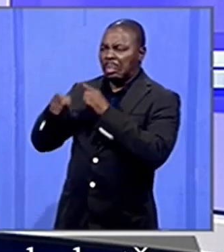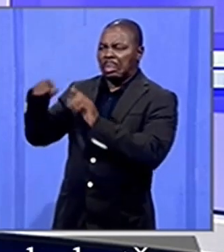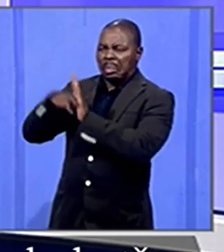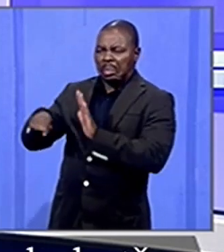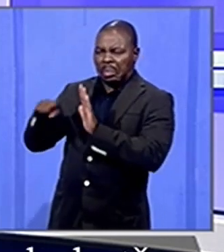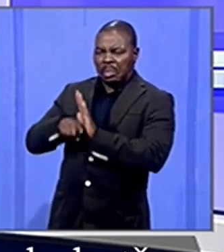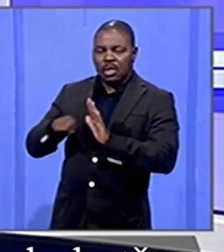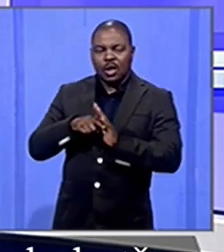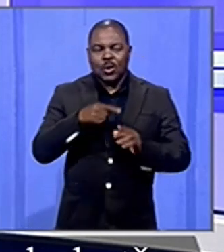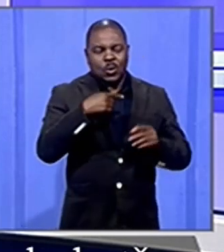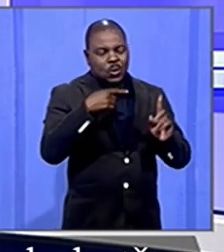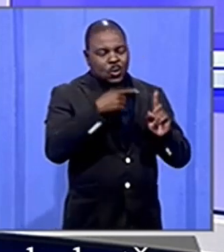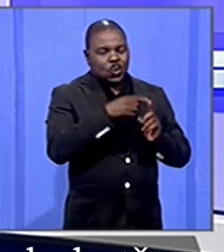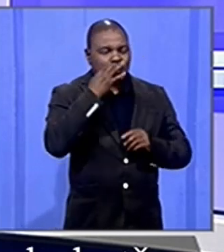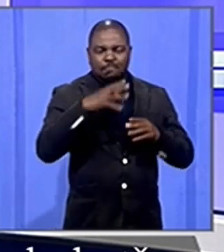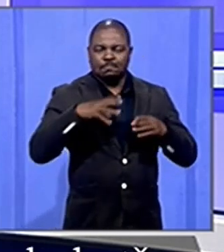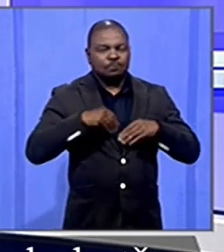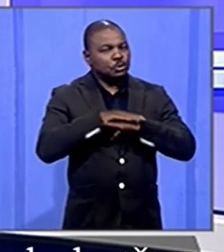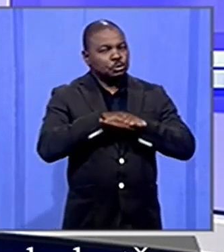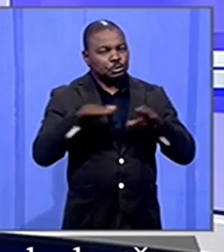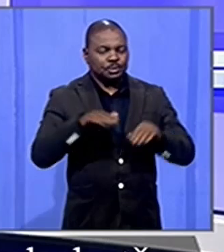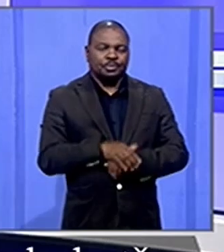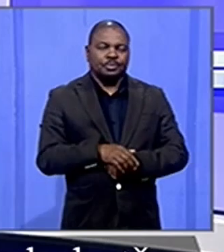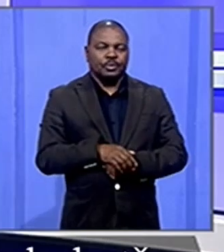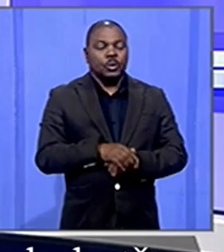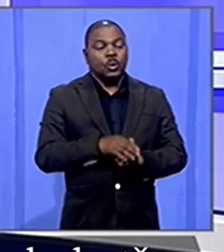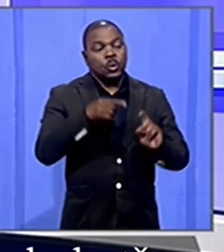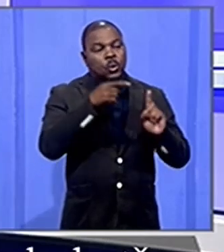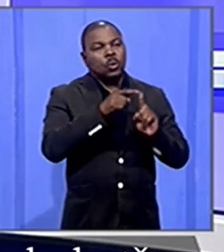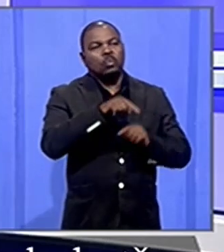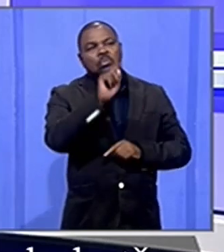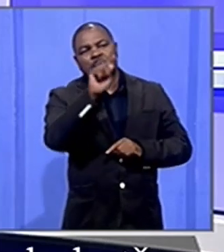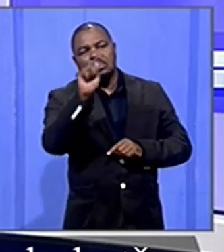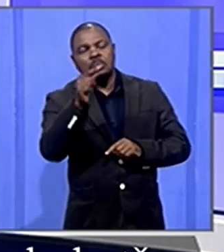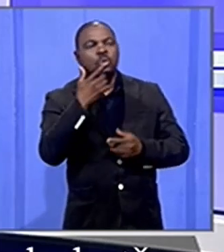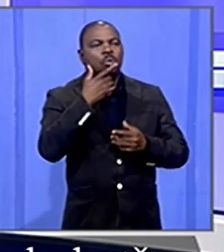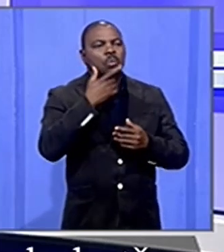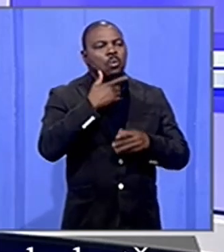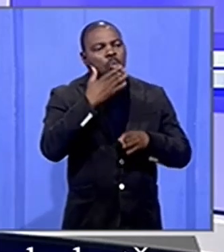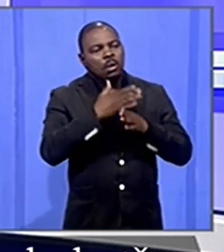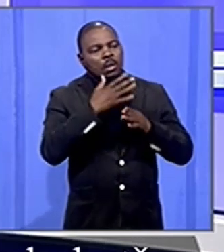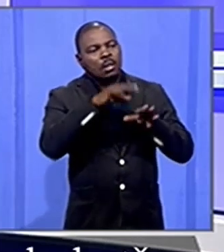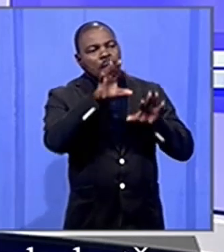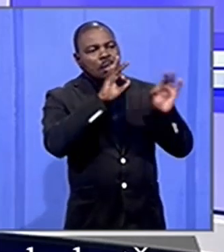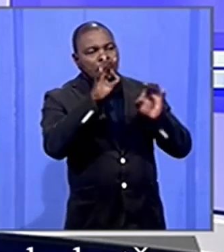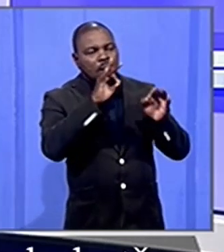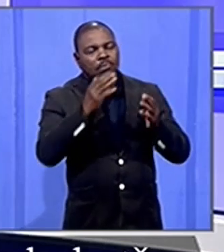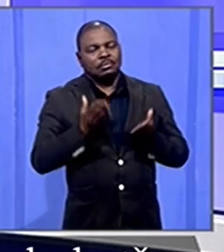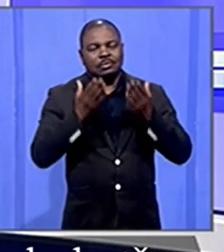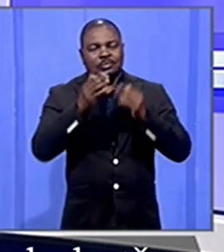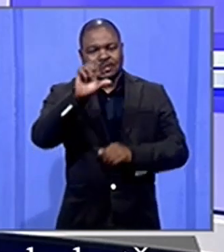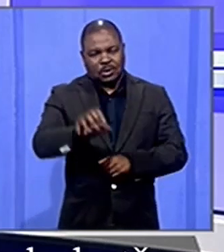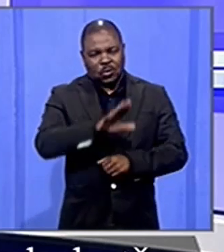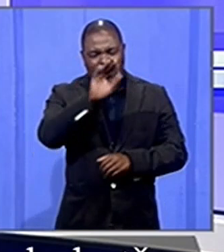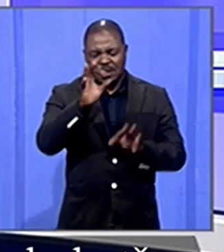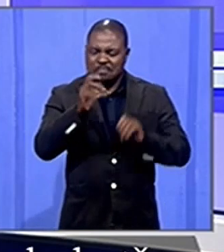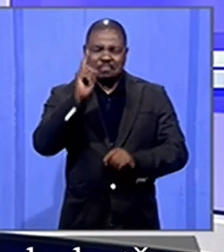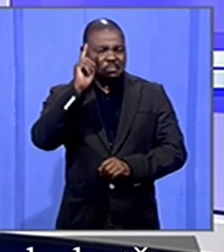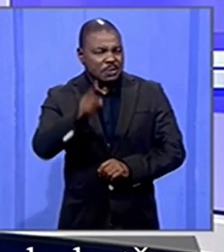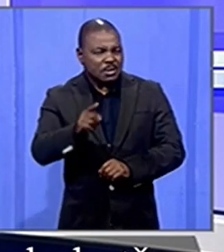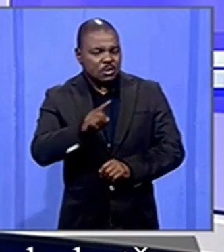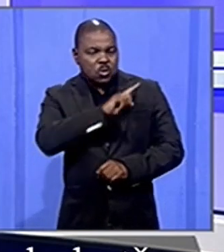go tšwa mafapheng a mangwe. O ipileditše go baemedi bao ba kgethilwego go hlankela naga ka tshwanelo bjalo